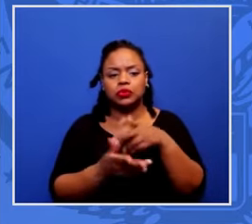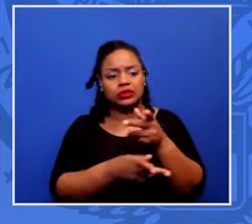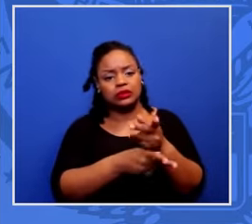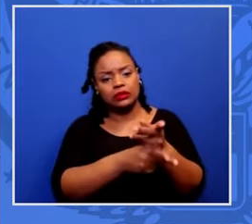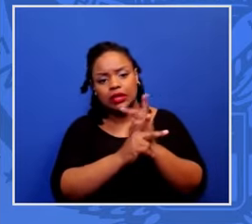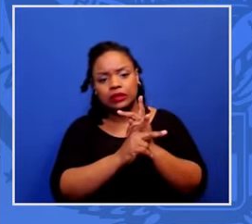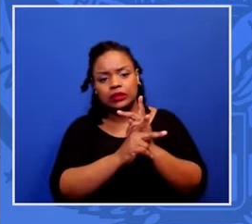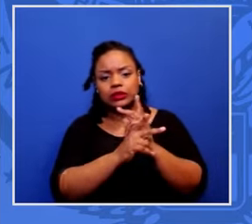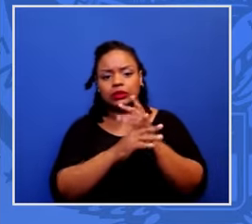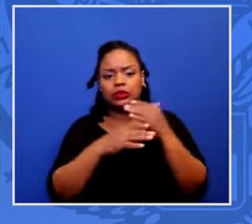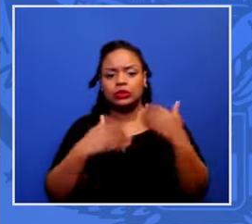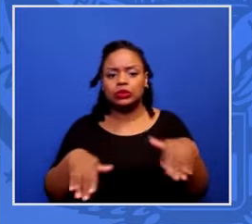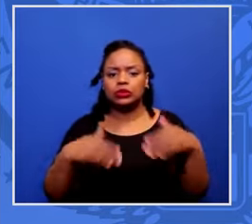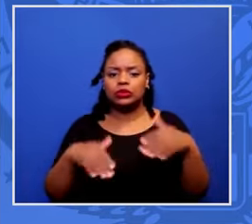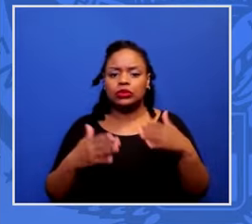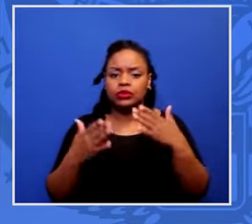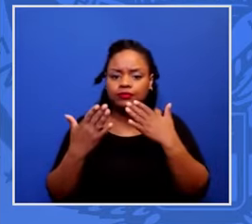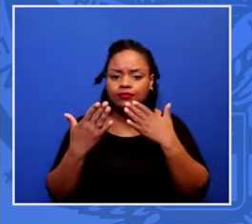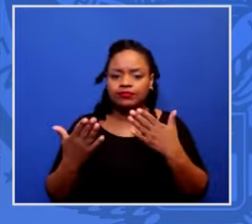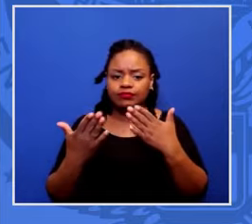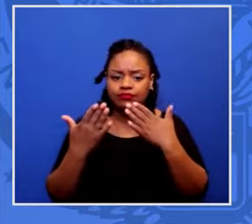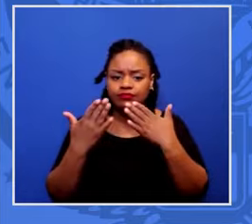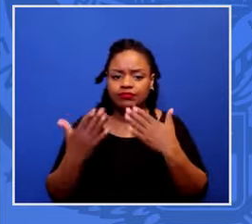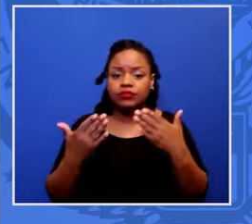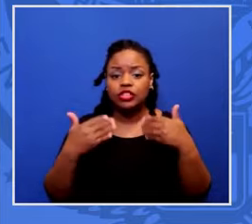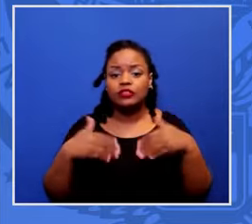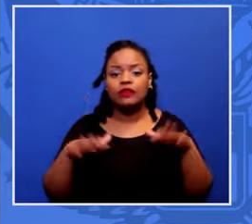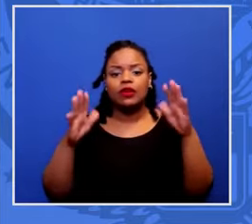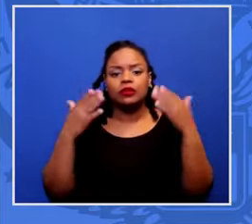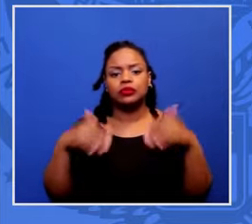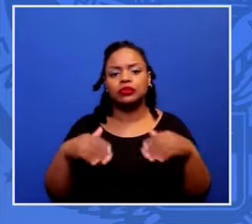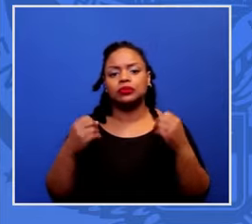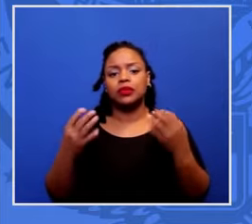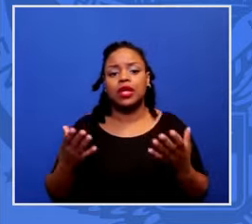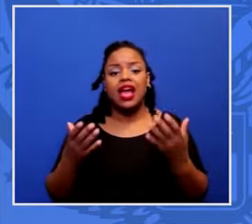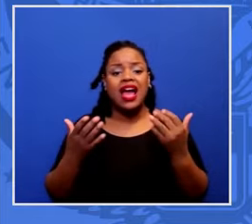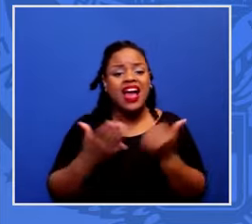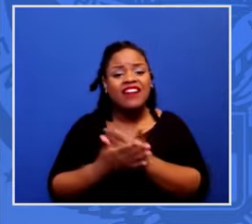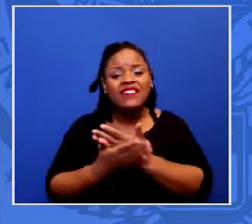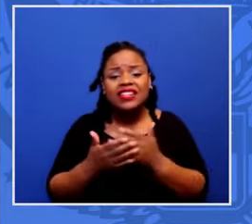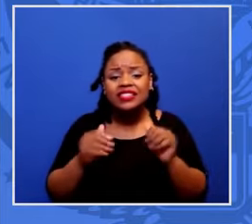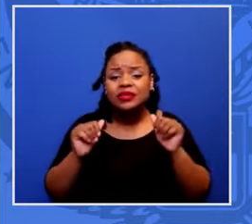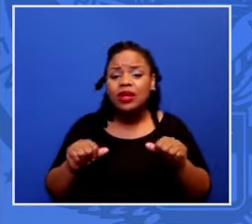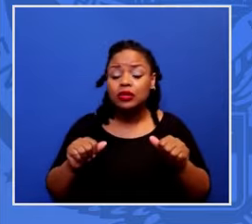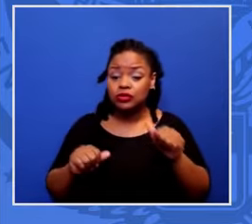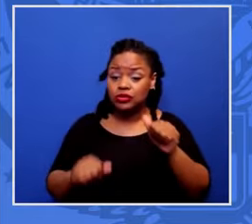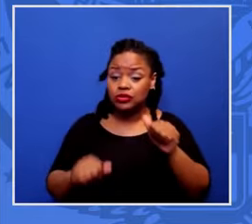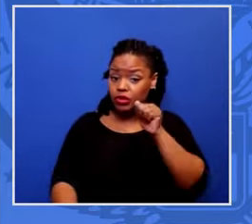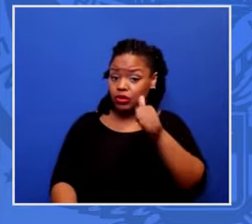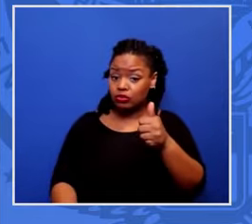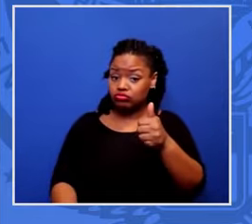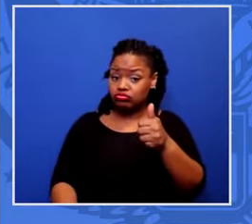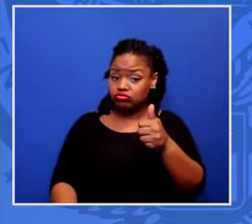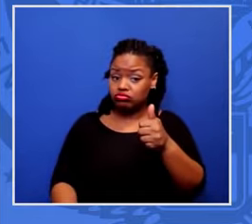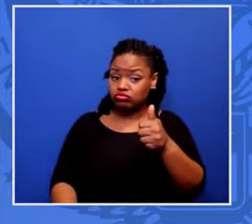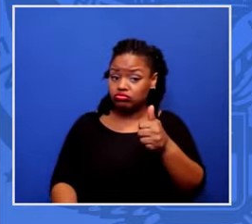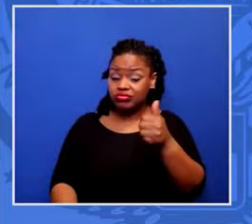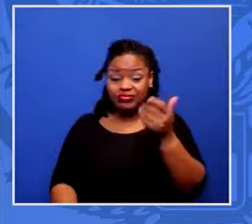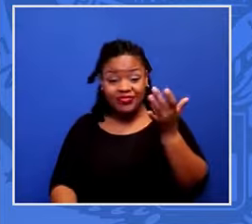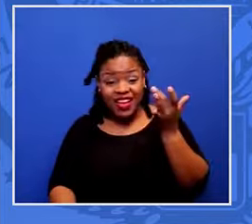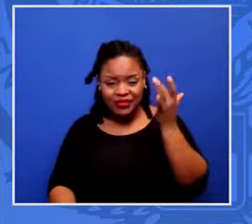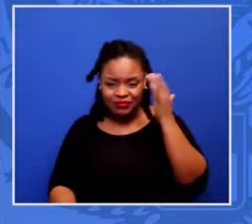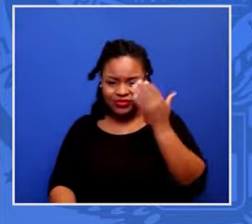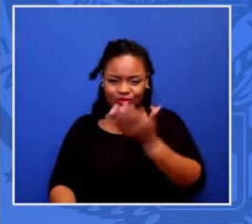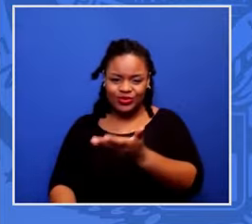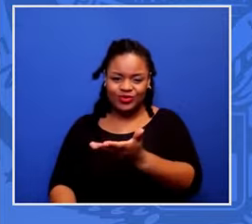creativity. Everything that will be possible for our country tomorrow is going to be in large part thanks to what you do today. The kids